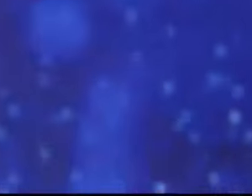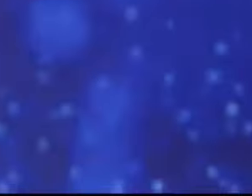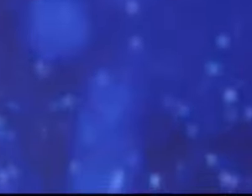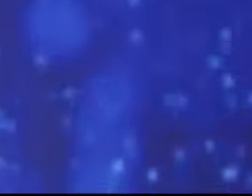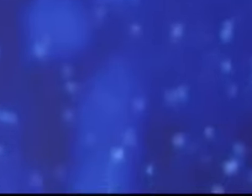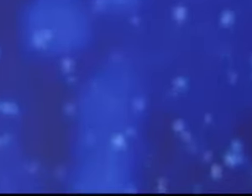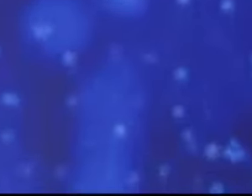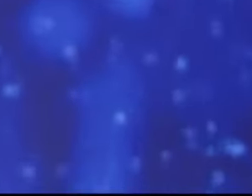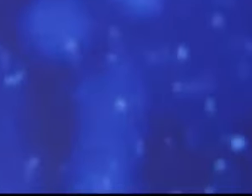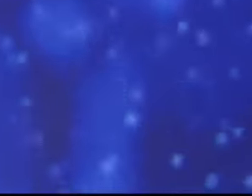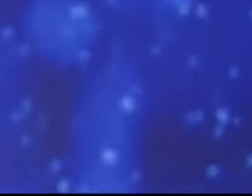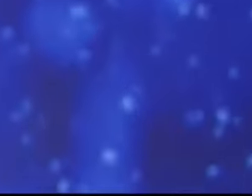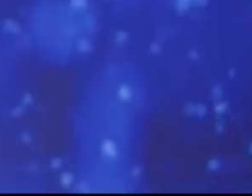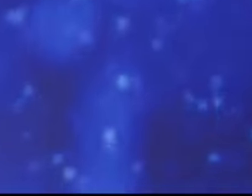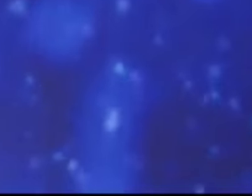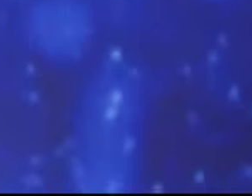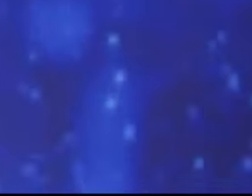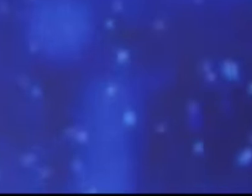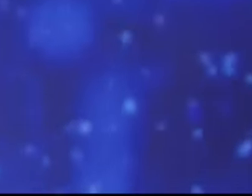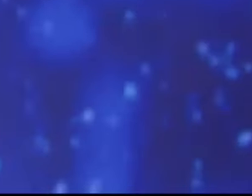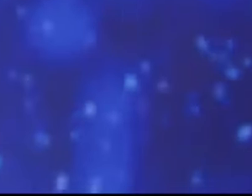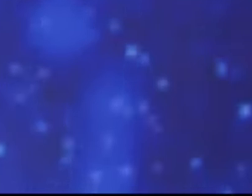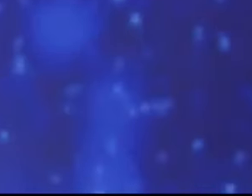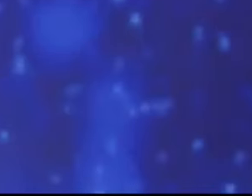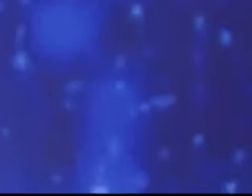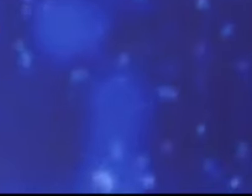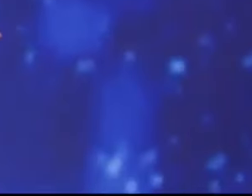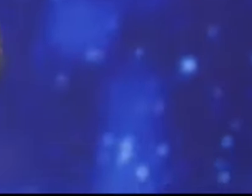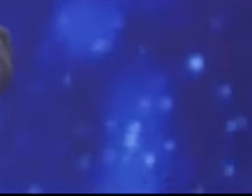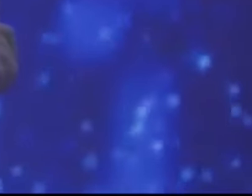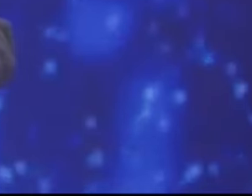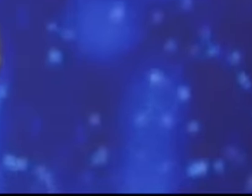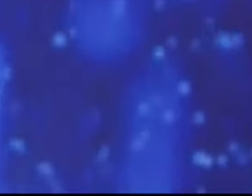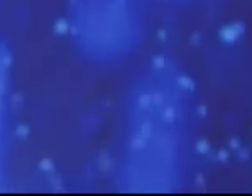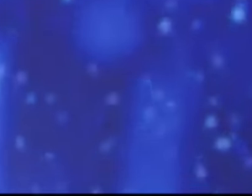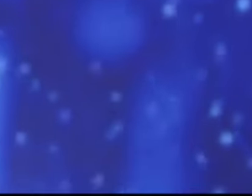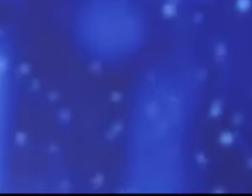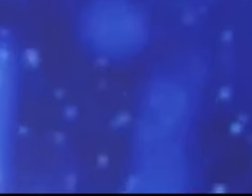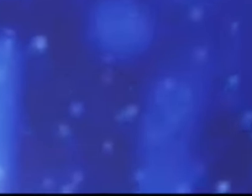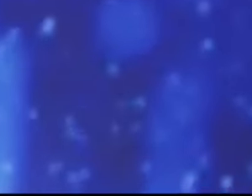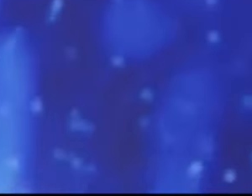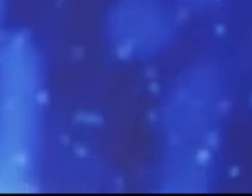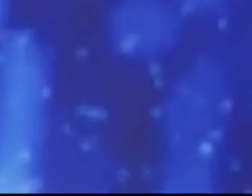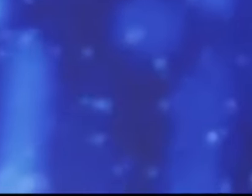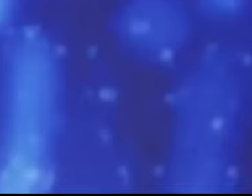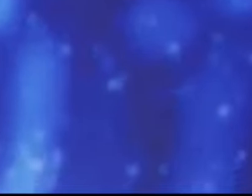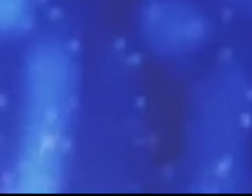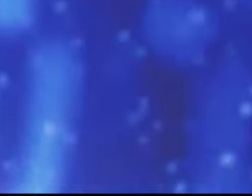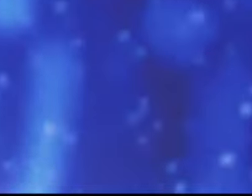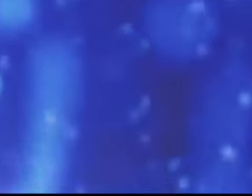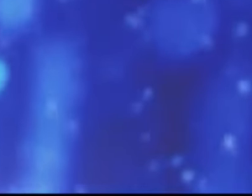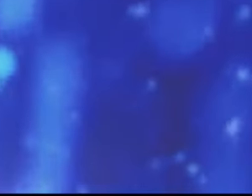power, the God of all love, the God of all mercy. Lord, I pray that manifestation of your